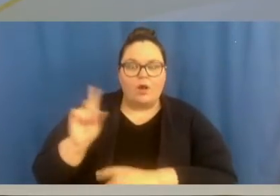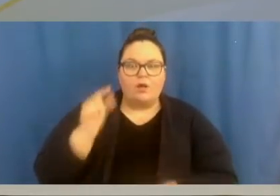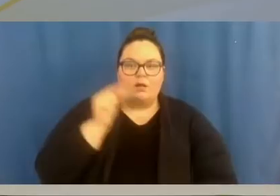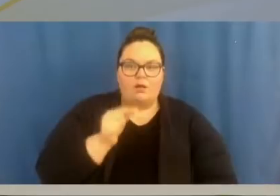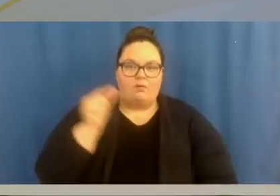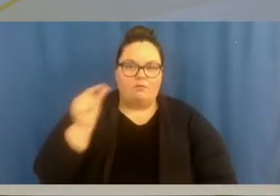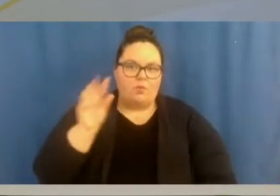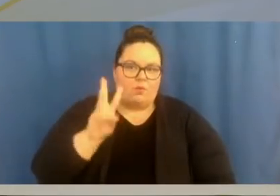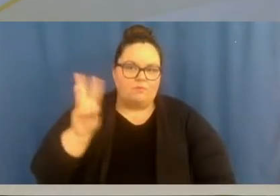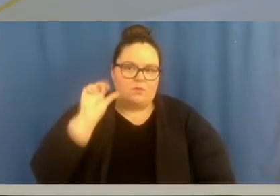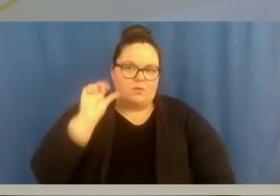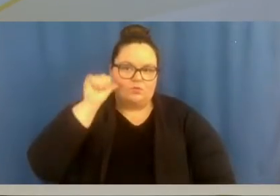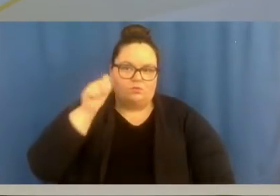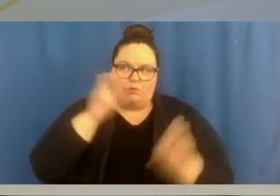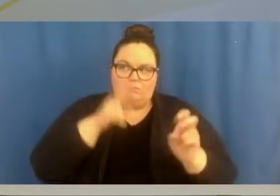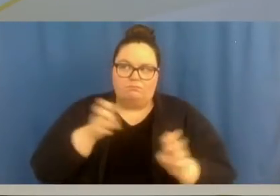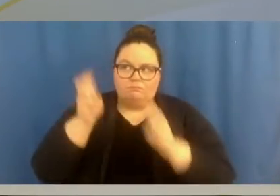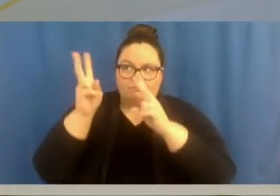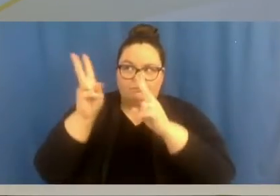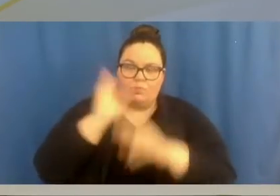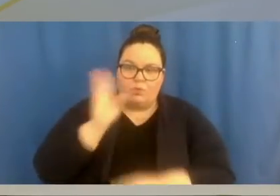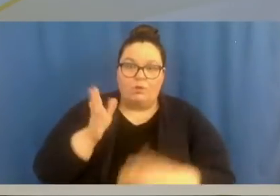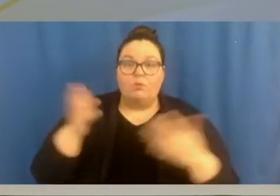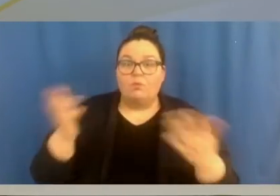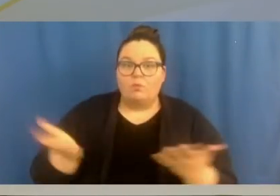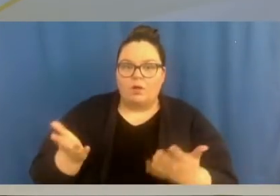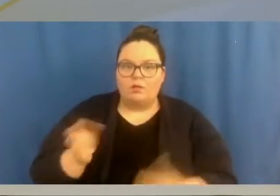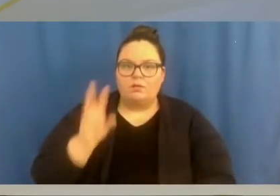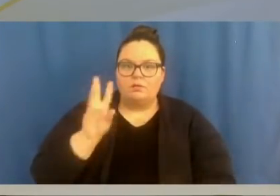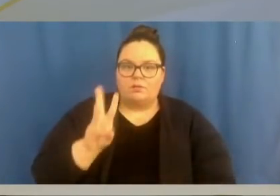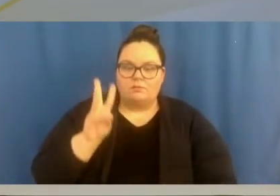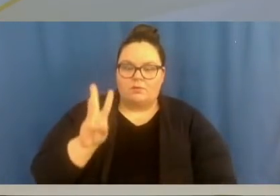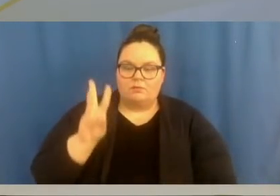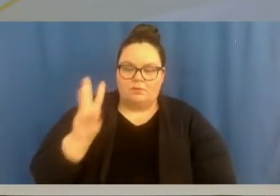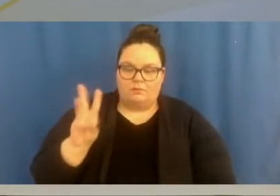by tomorrow. And that webpage is